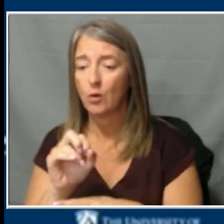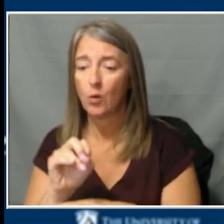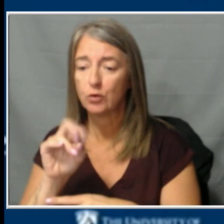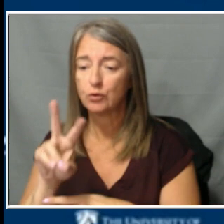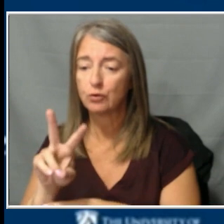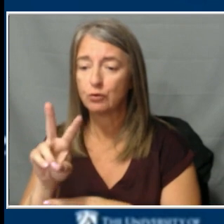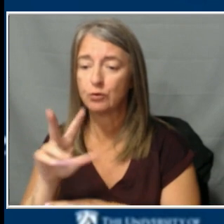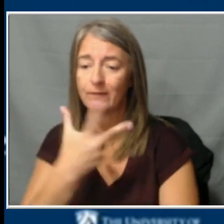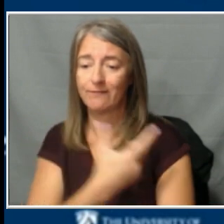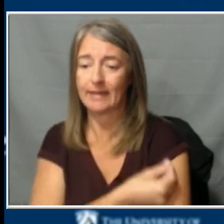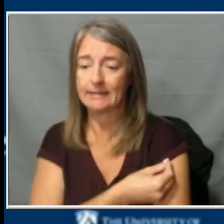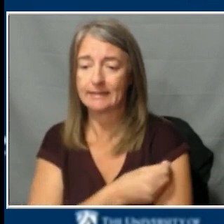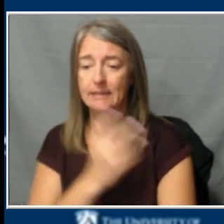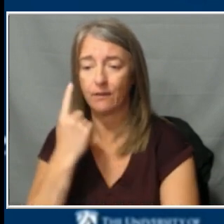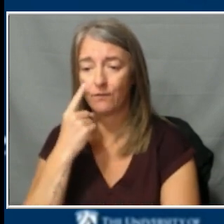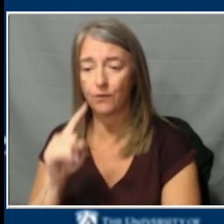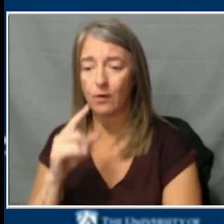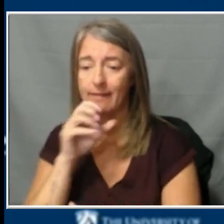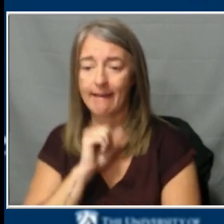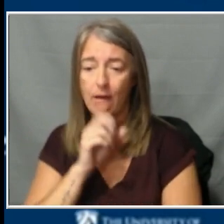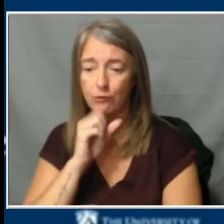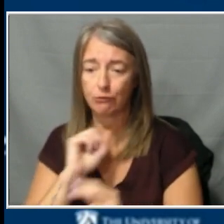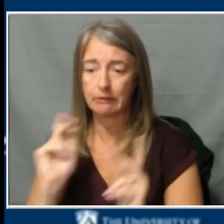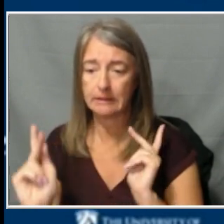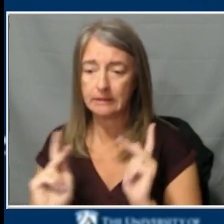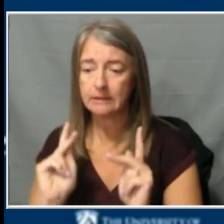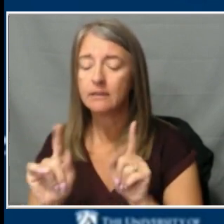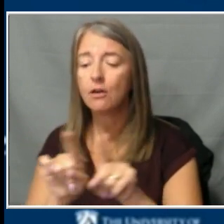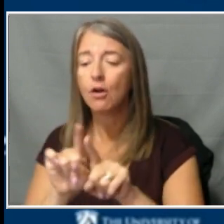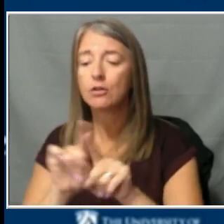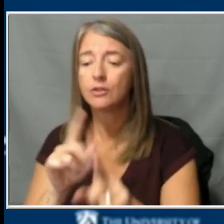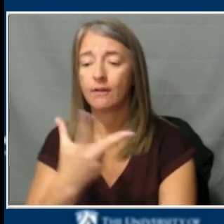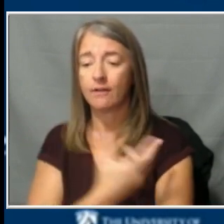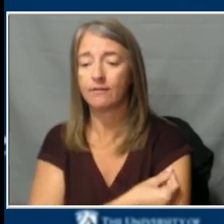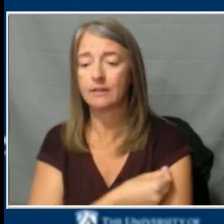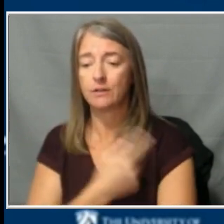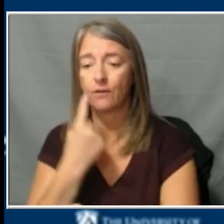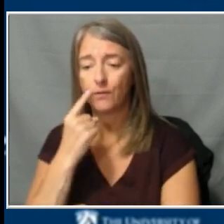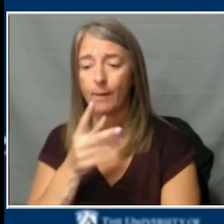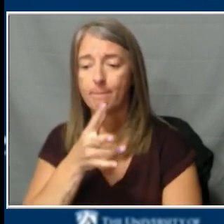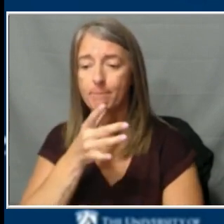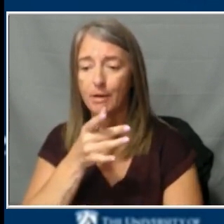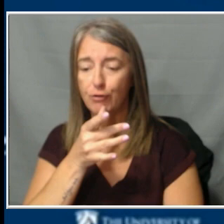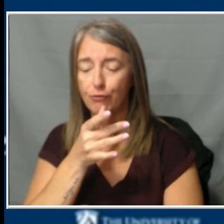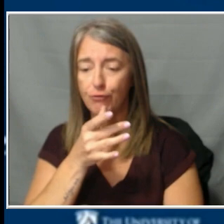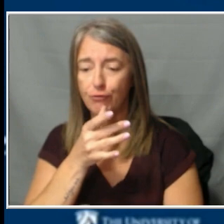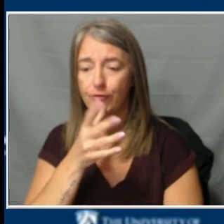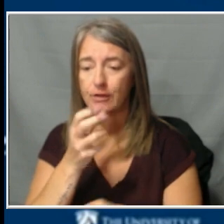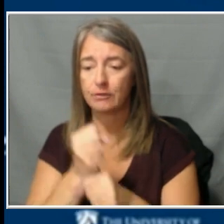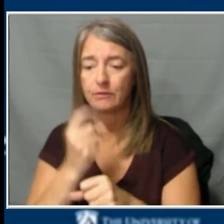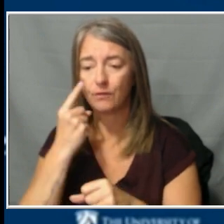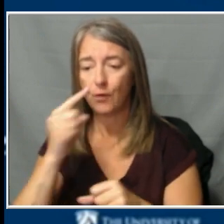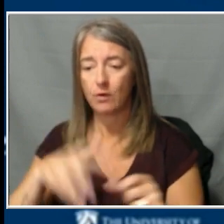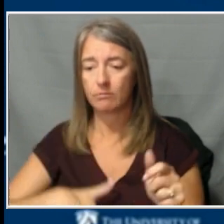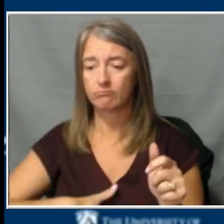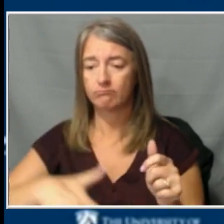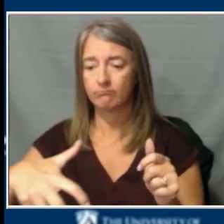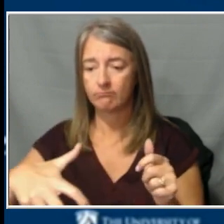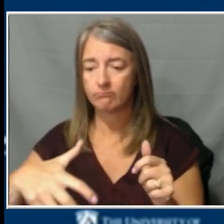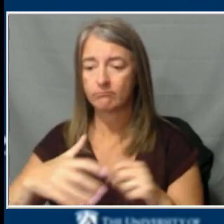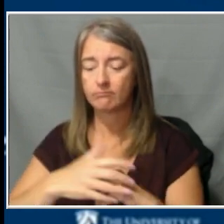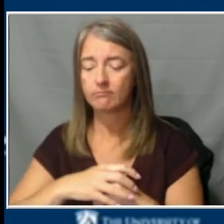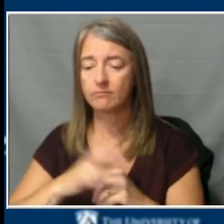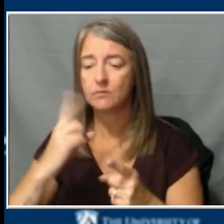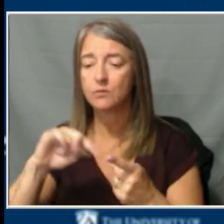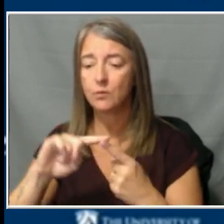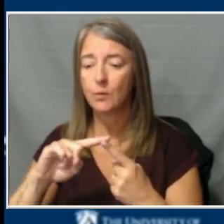two vaccines for the elderly, and also a vaccine for mother that she can get during the late stages of pregnancy